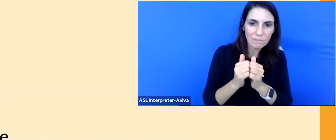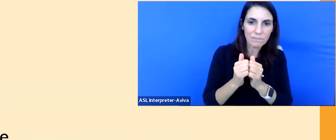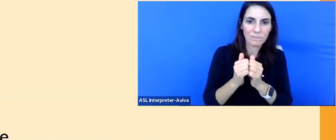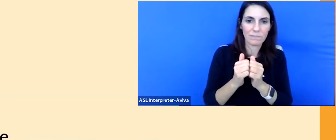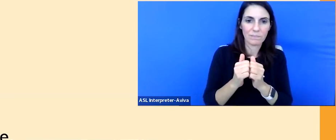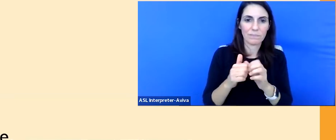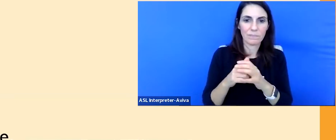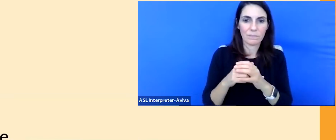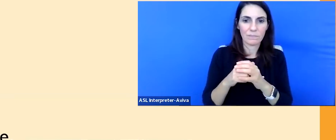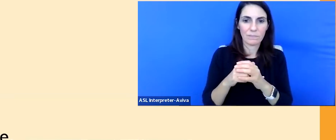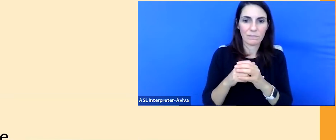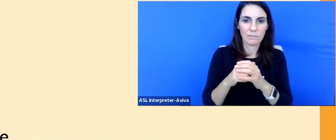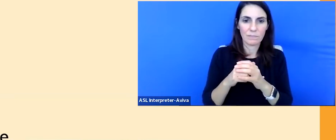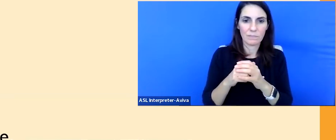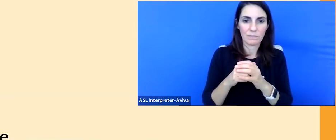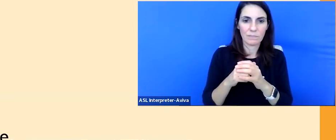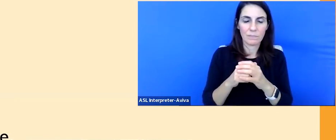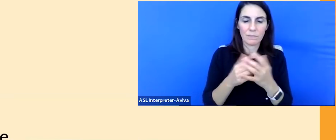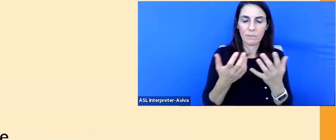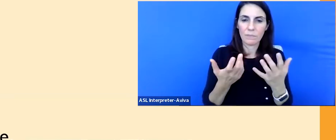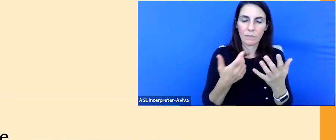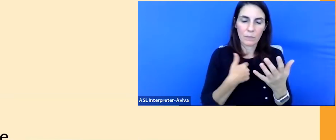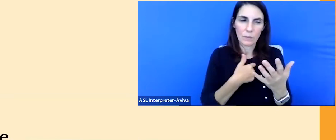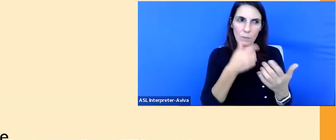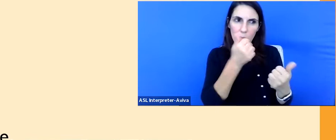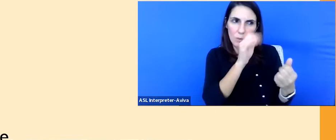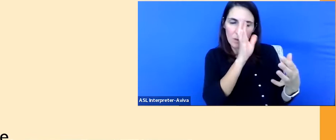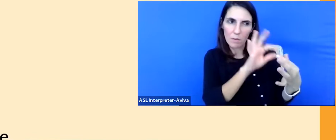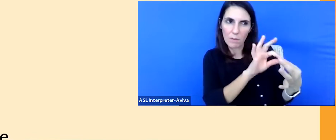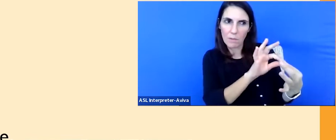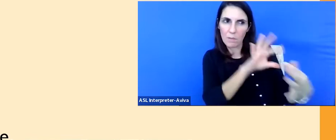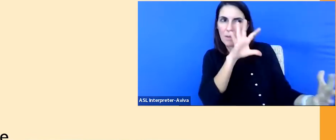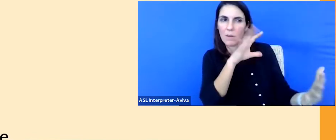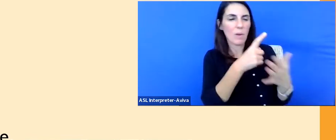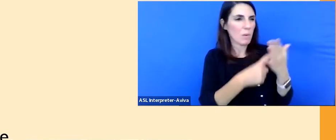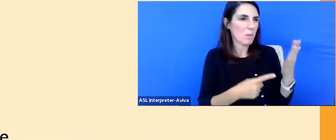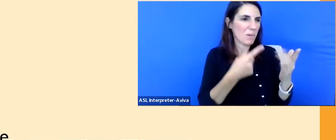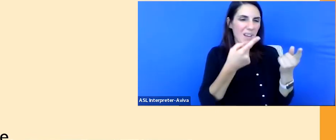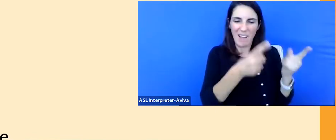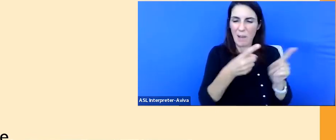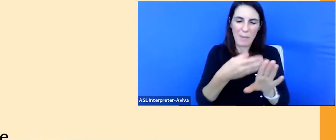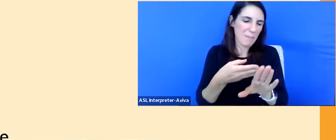We break away from whatever has transpired before this time.